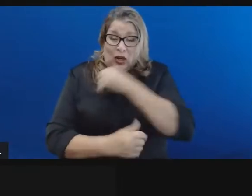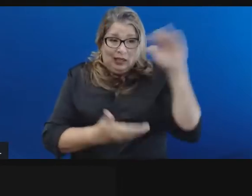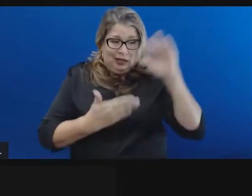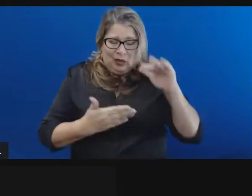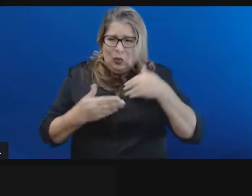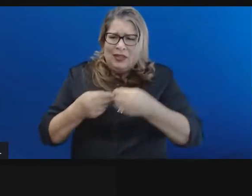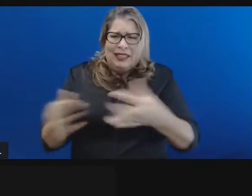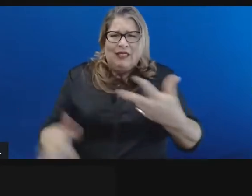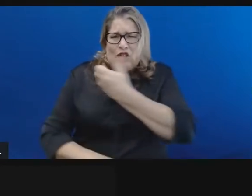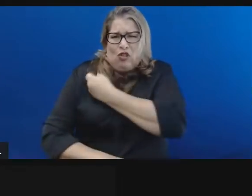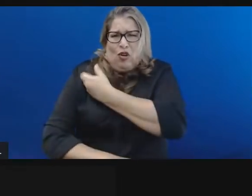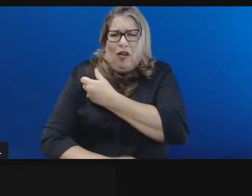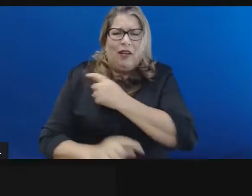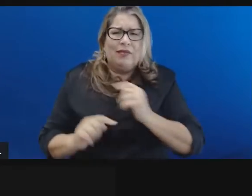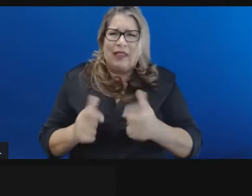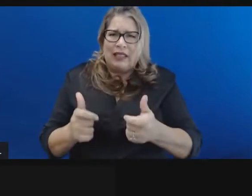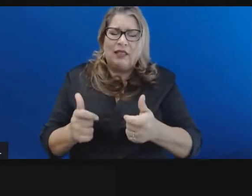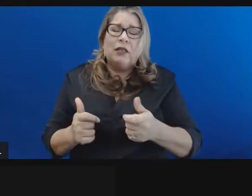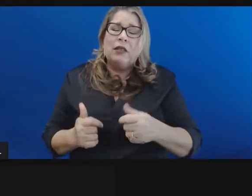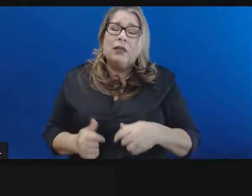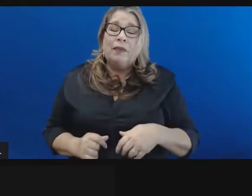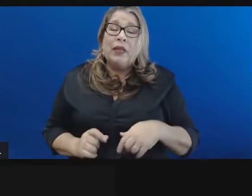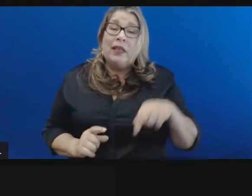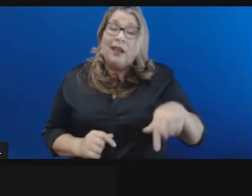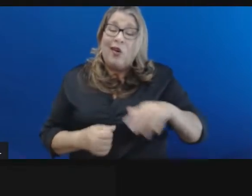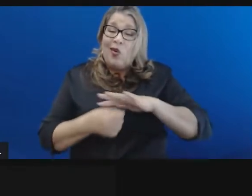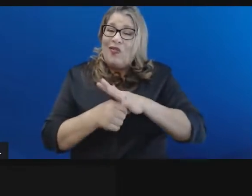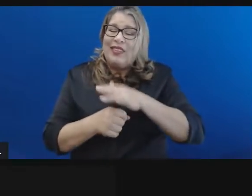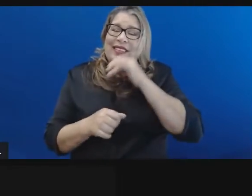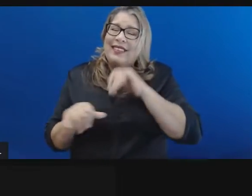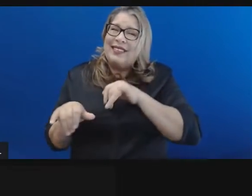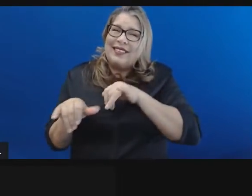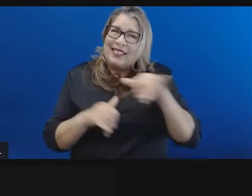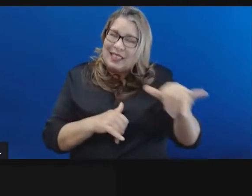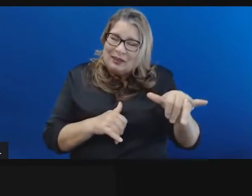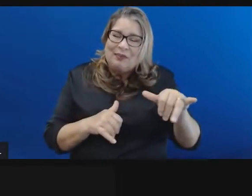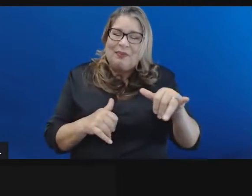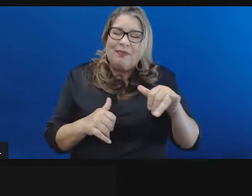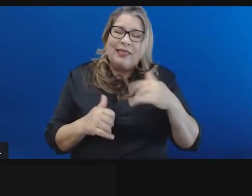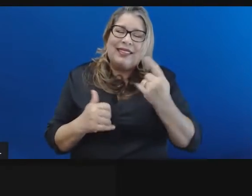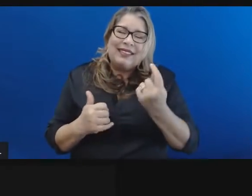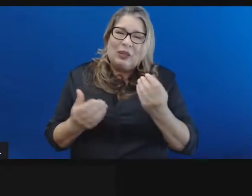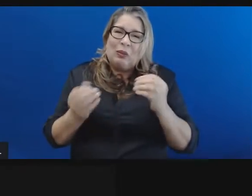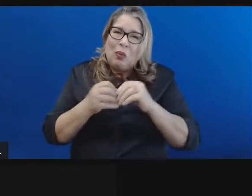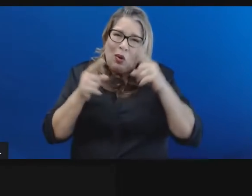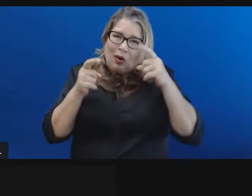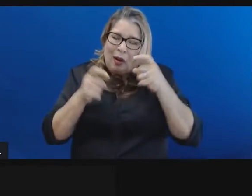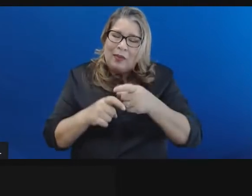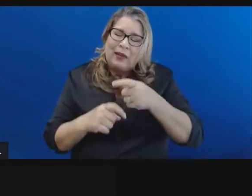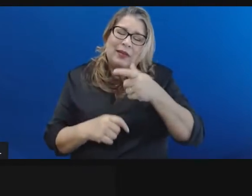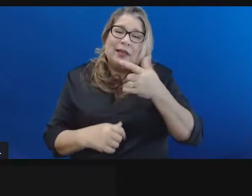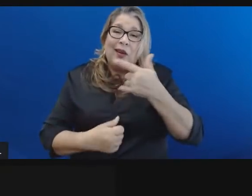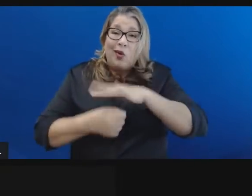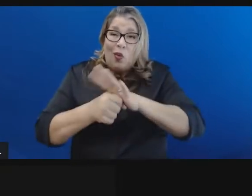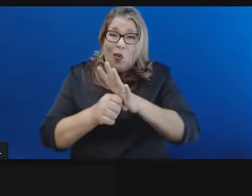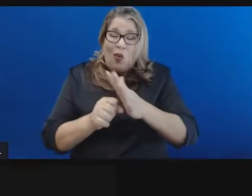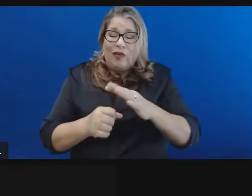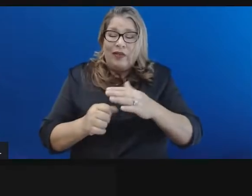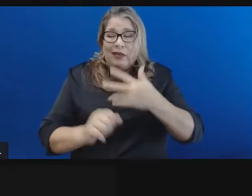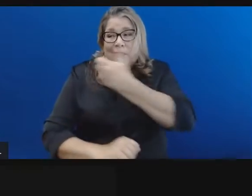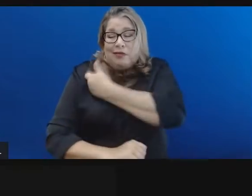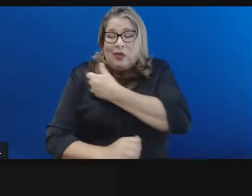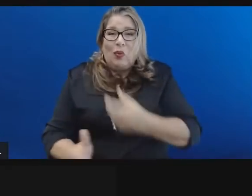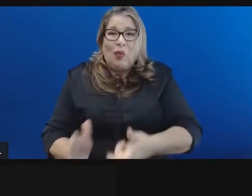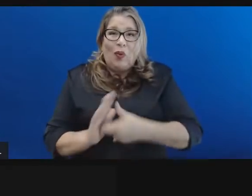not the same effort as a flu vaccine clinic. There's a lot more intricacy, 2 doses, more of a